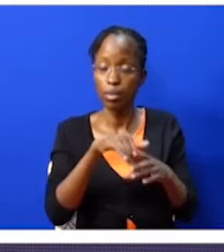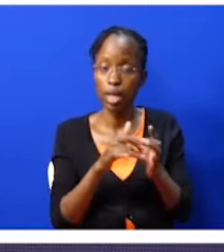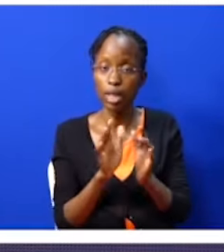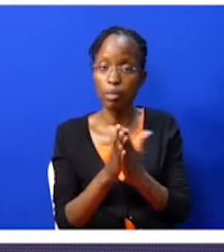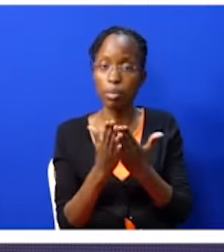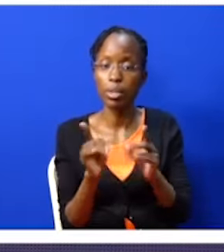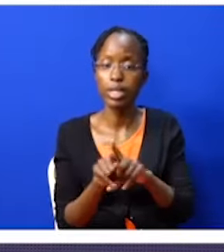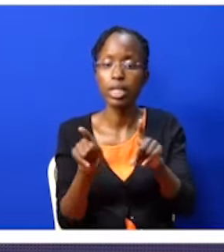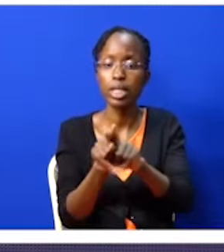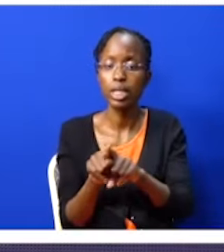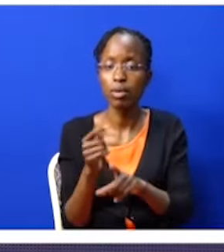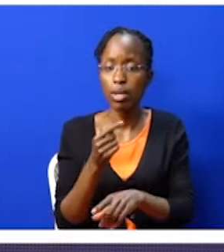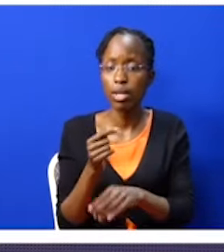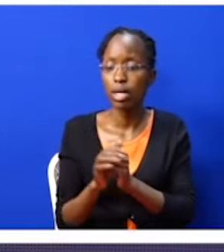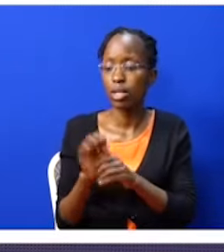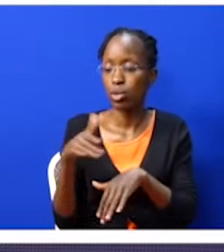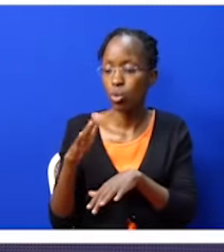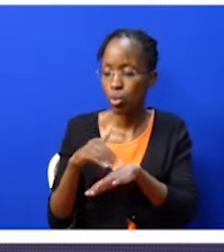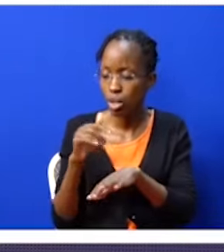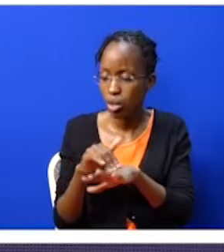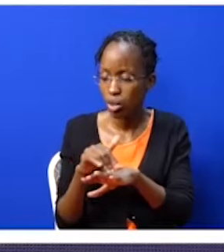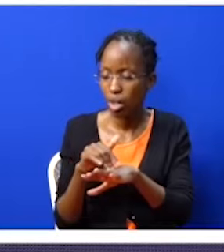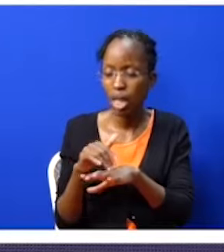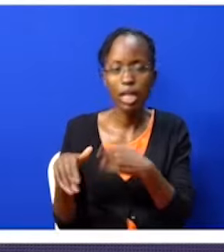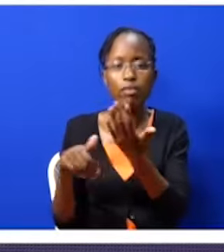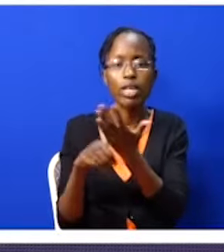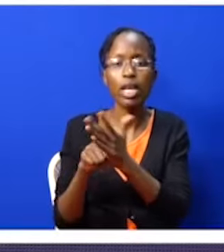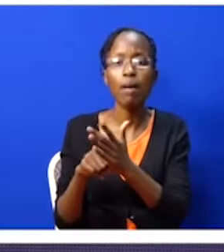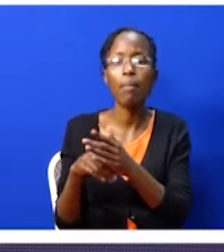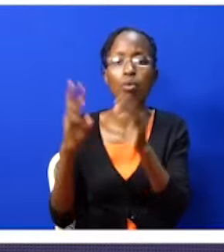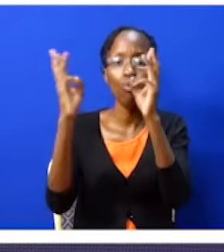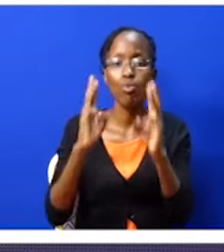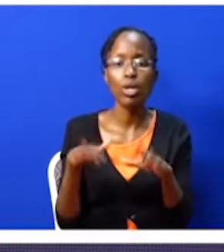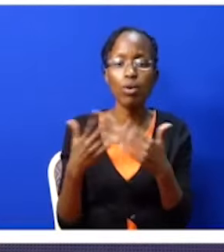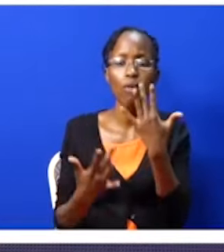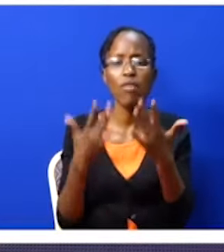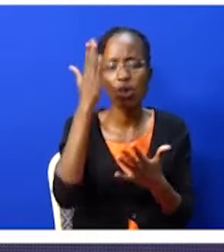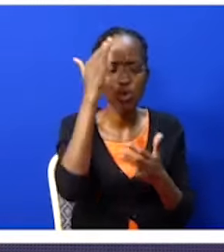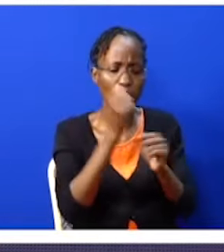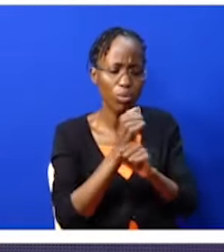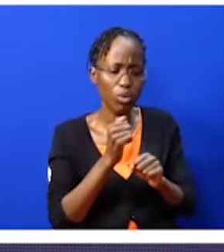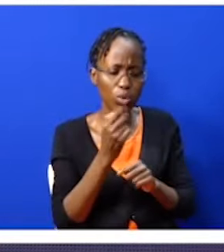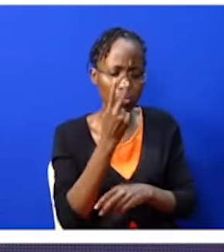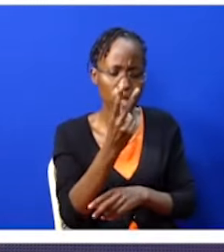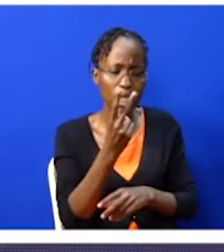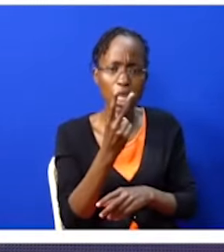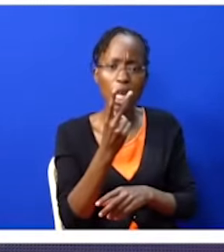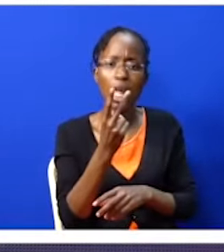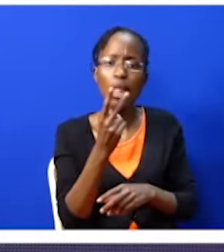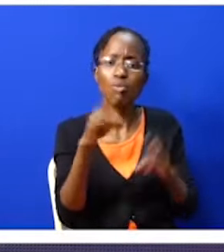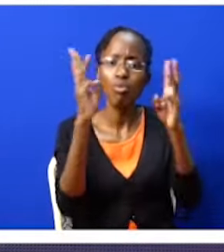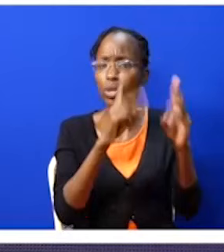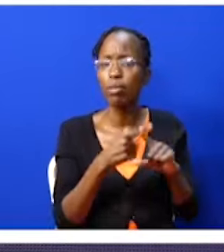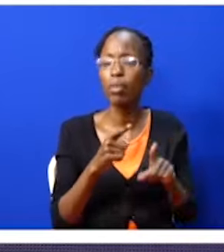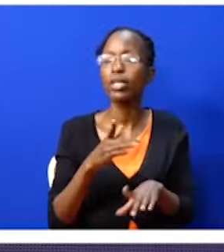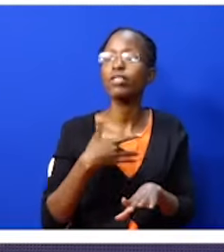he's often depicted as fire or wind. Now, we all know that we can't see the wind, but we can feel it, and we can see it rushing